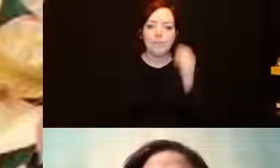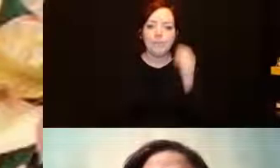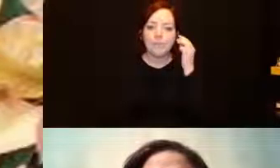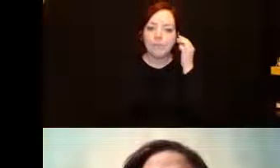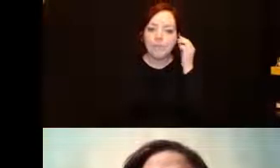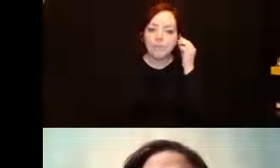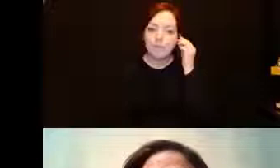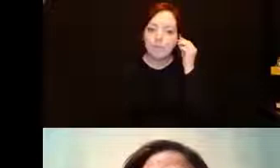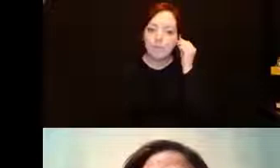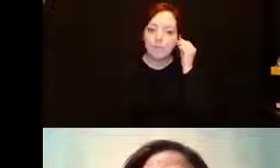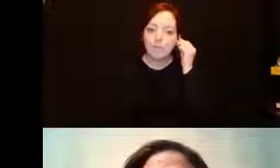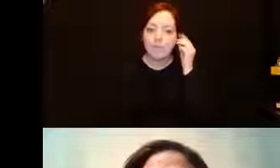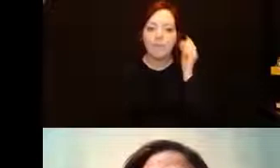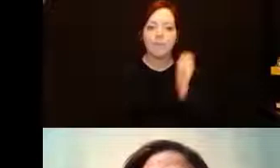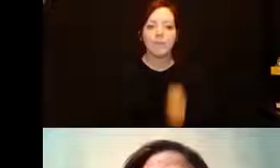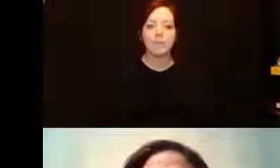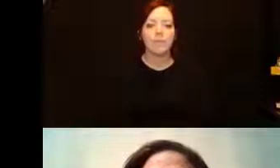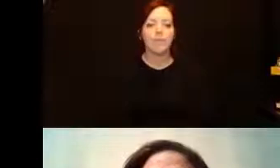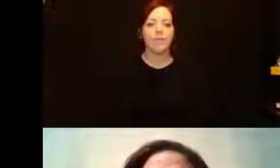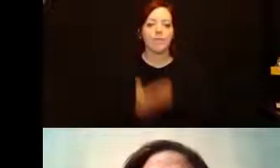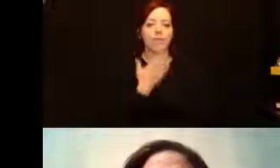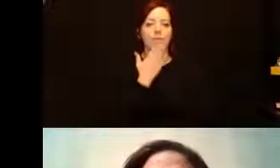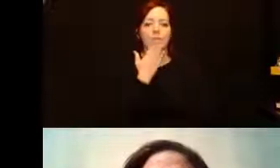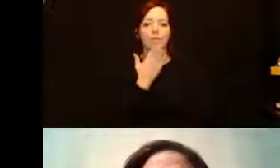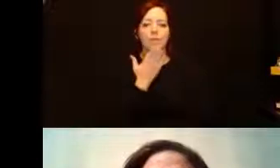Thank you so much, Dr. Melendez.